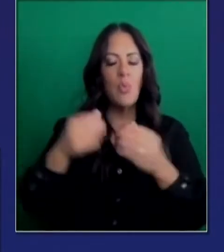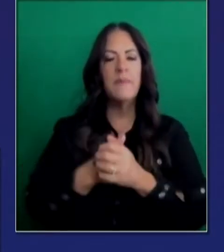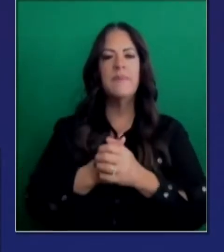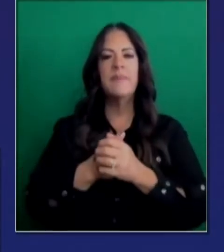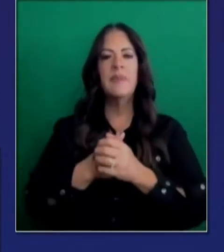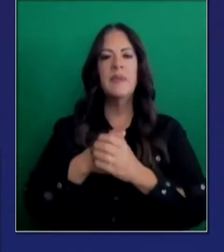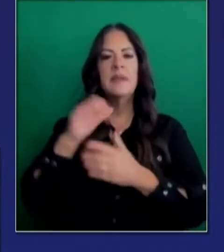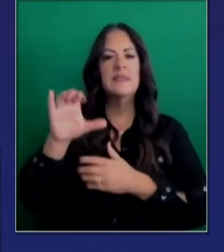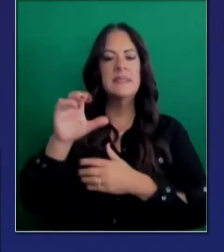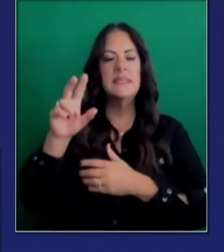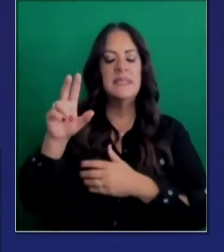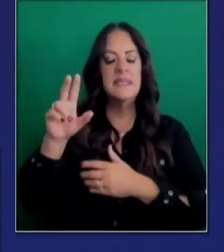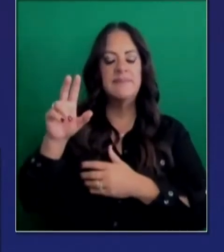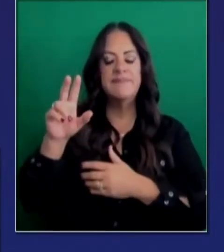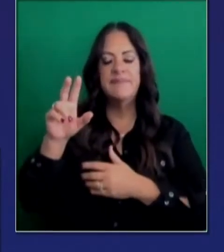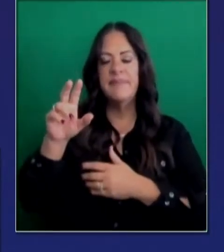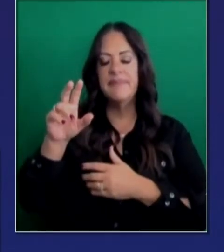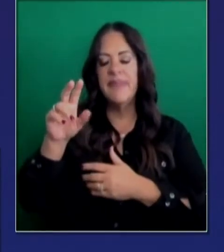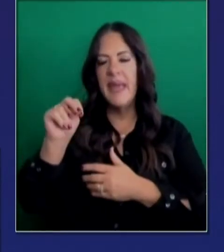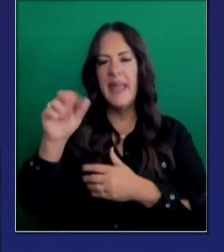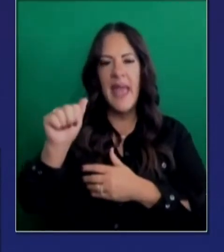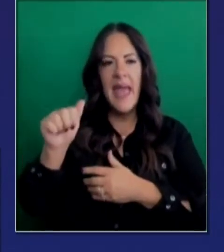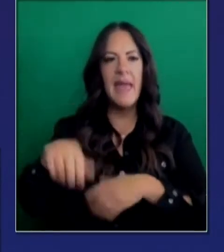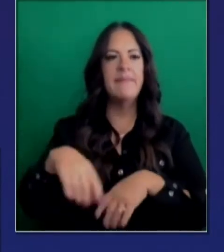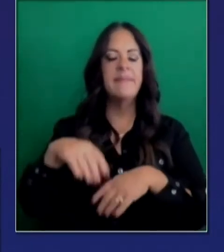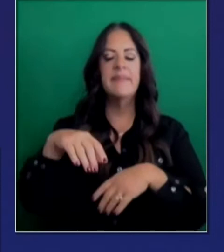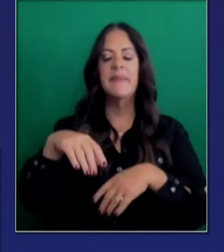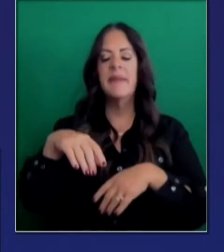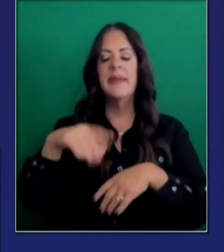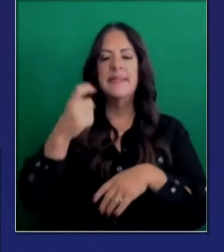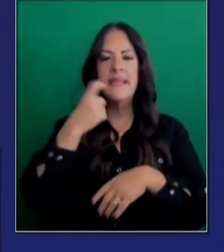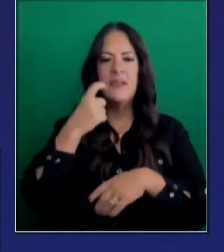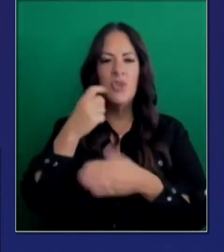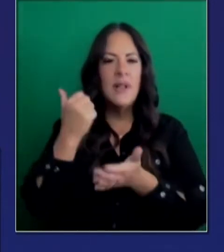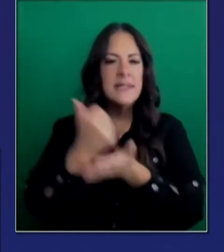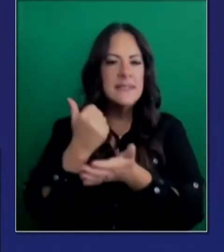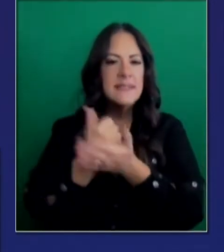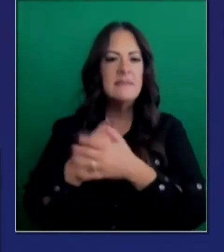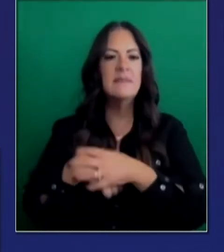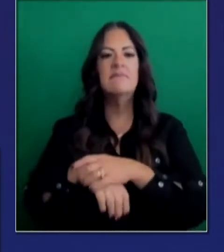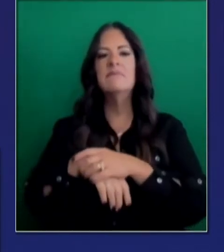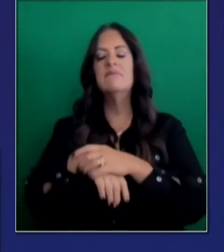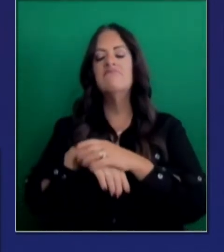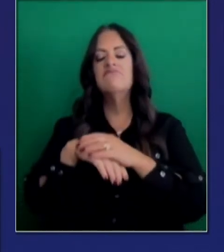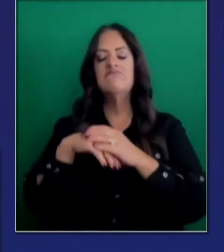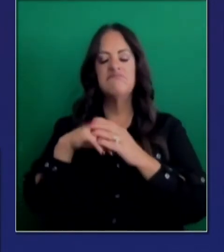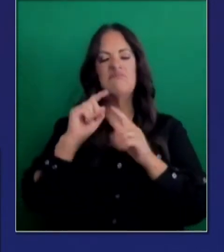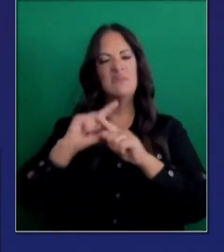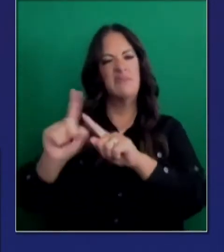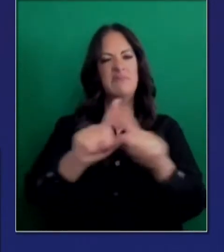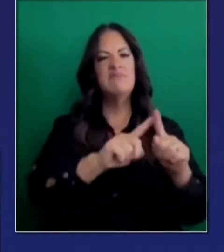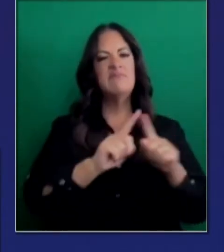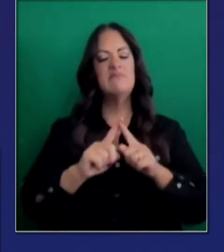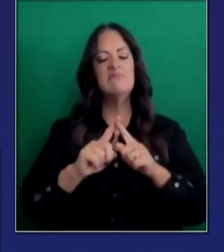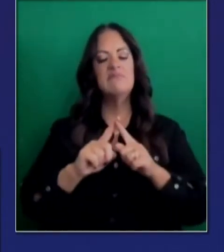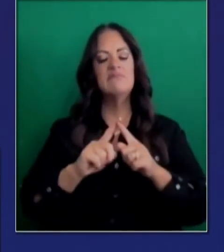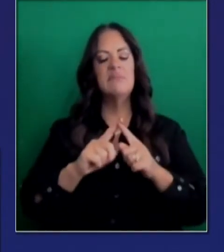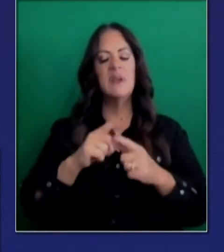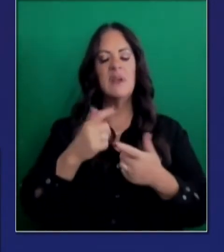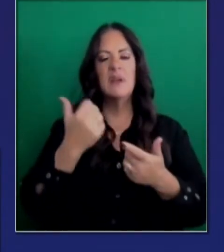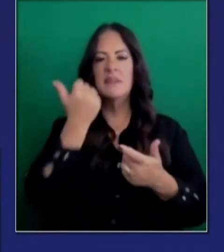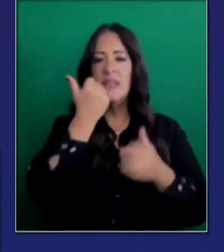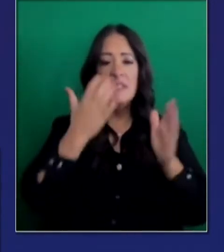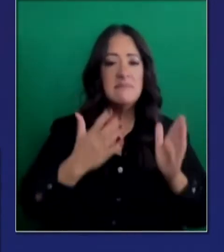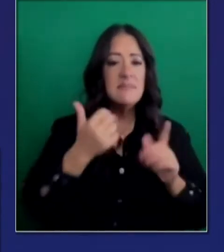association, CMA, and the work we're doing there to get more and more folks, including our dentists, to be able